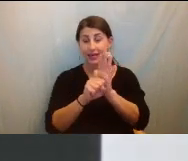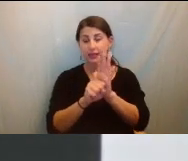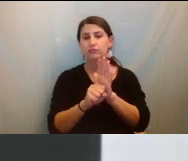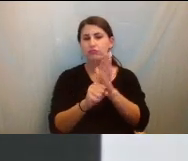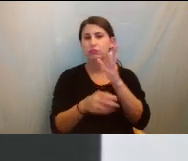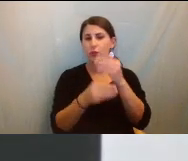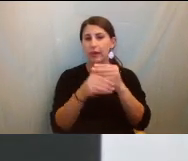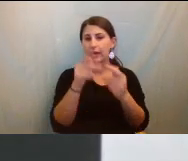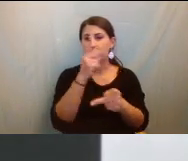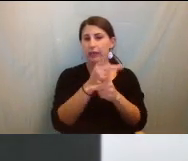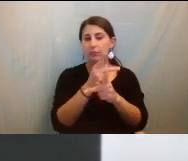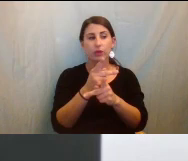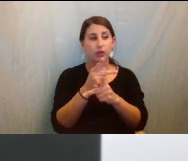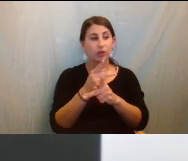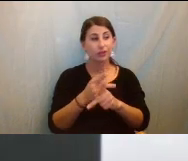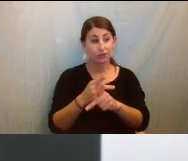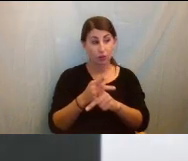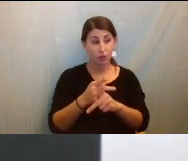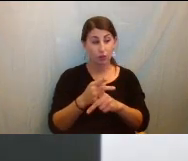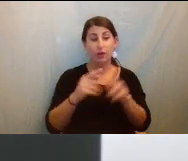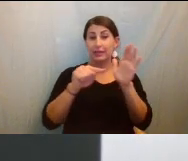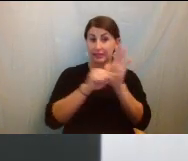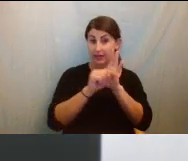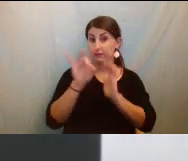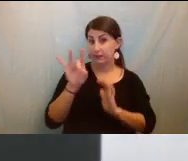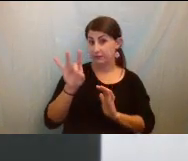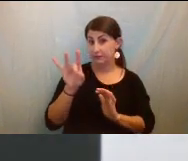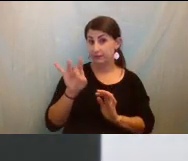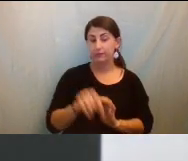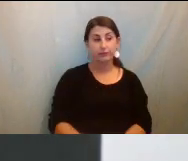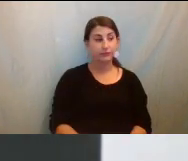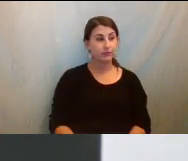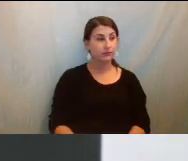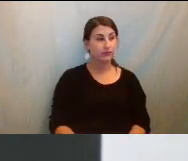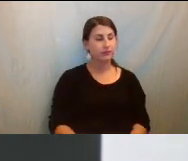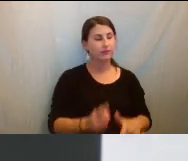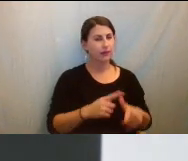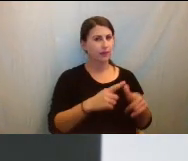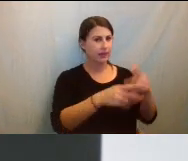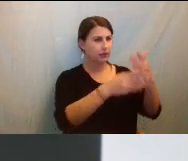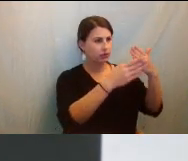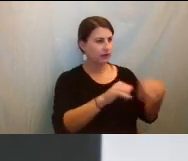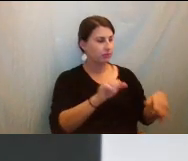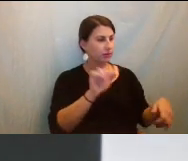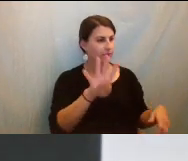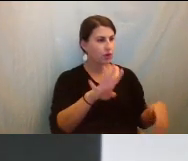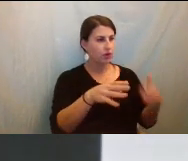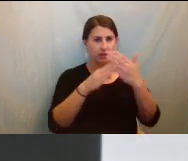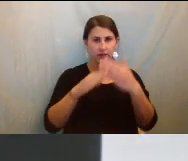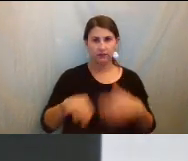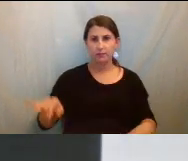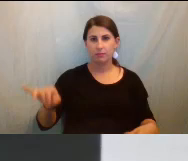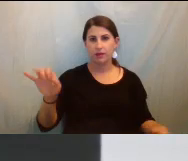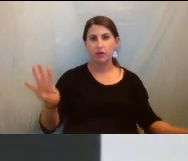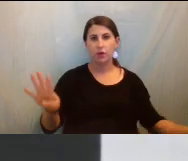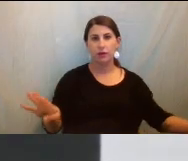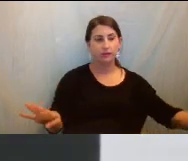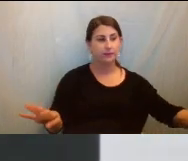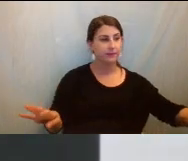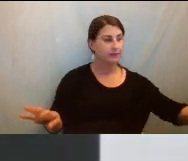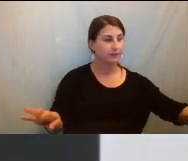So 5 plus 3 is 8. Keep the sign, negative. Okay. Then I need to divide by 4. Divide by